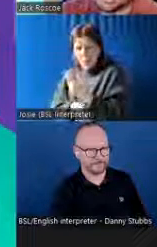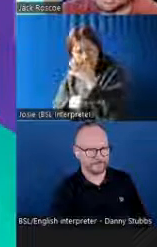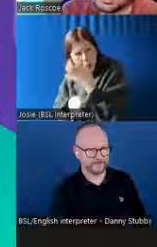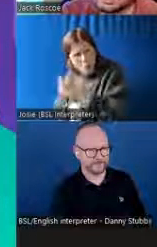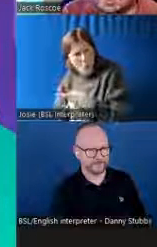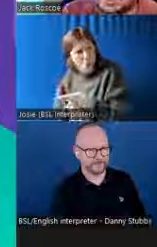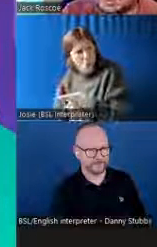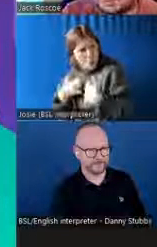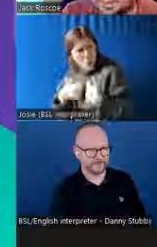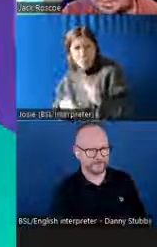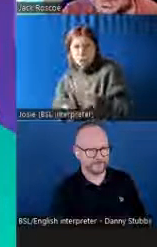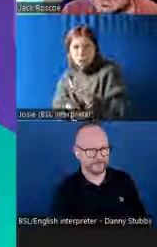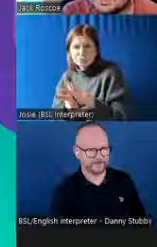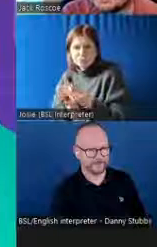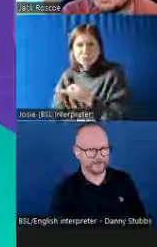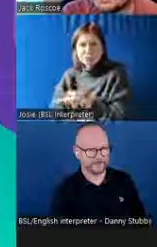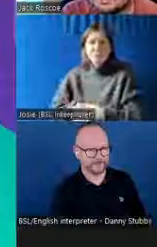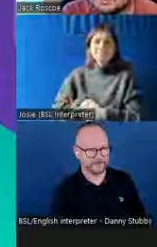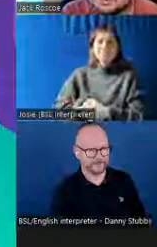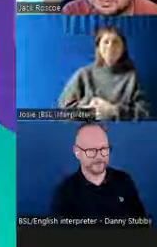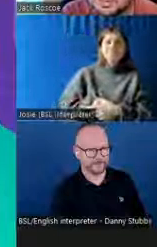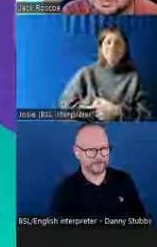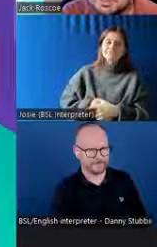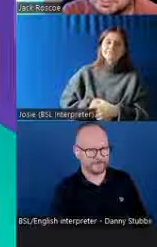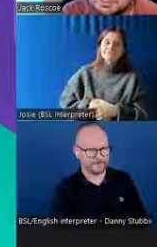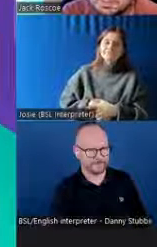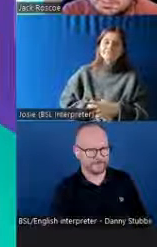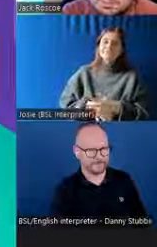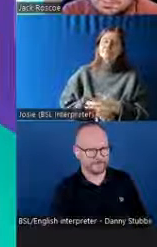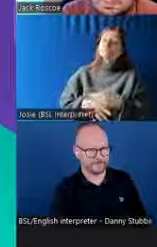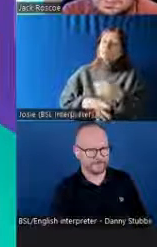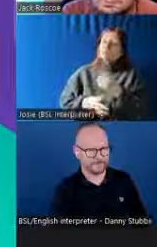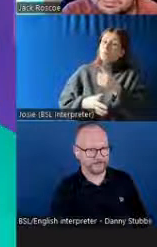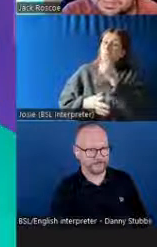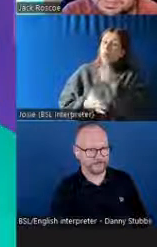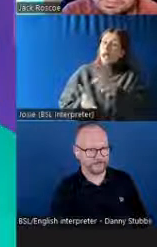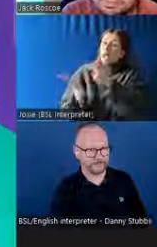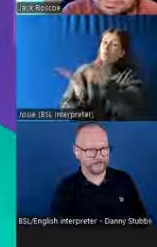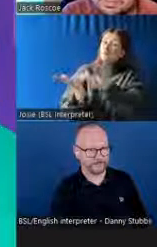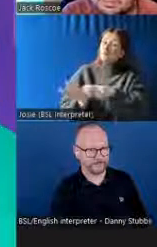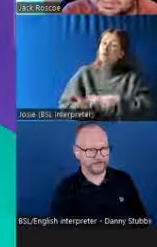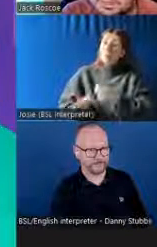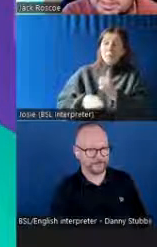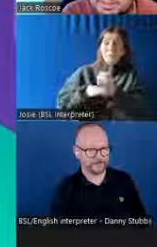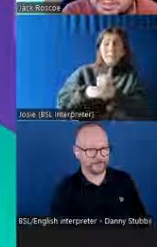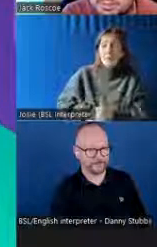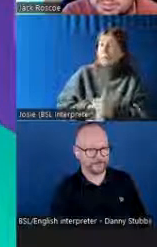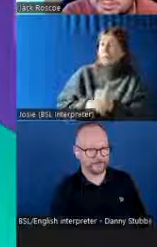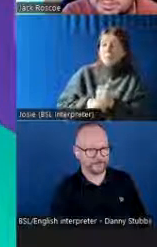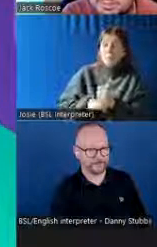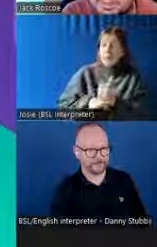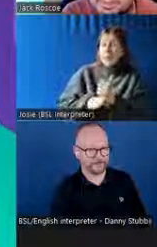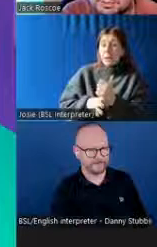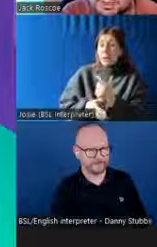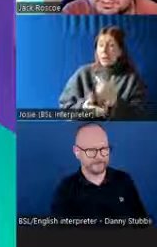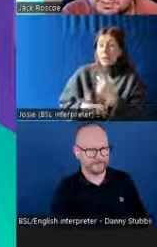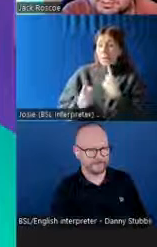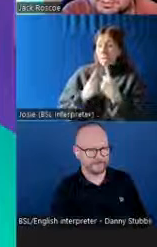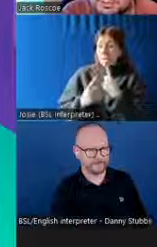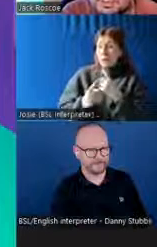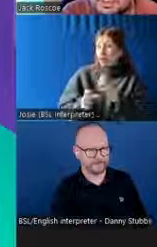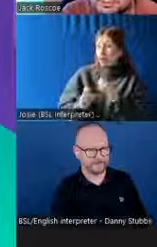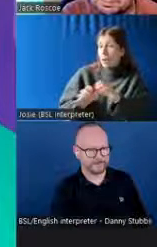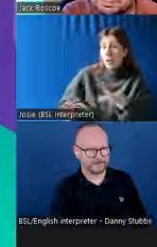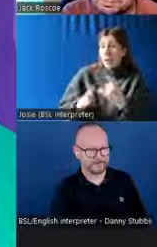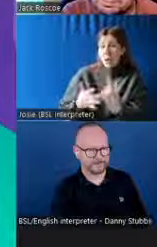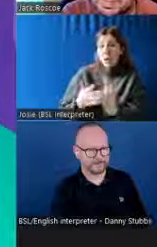So you might also record some very basic observable details about the respondent. For example, are they visiting alone, with another adult,